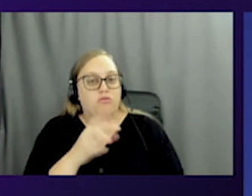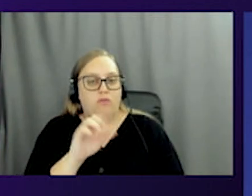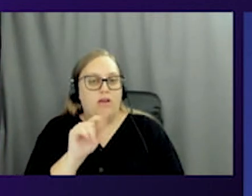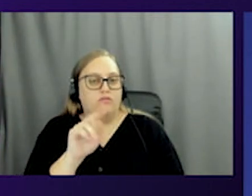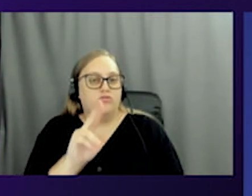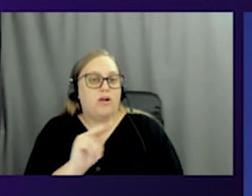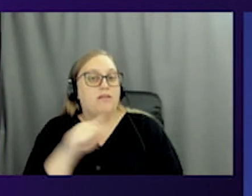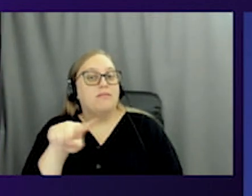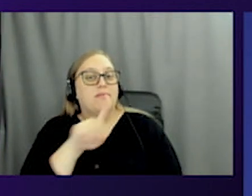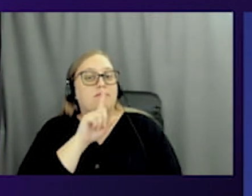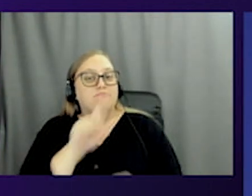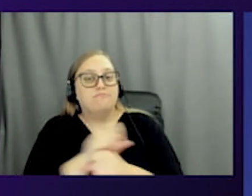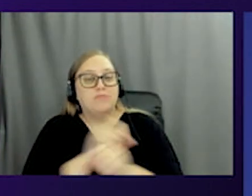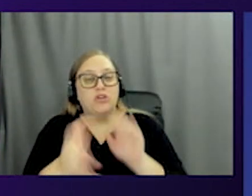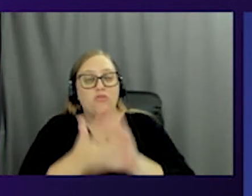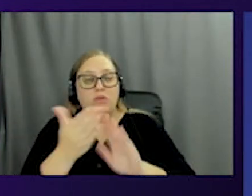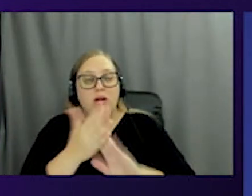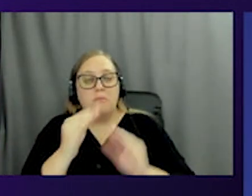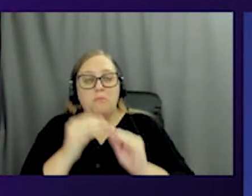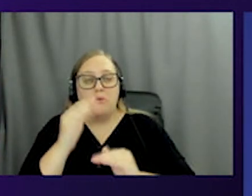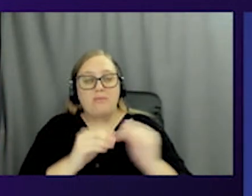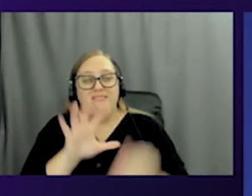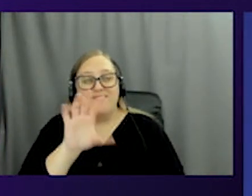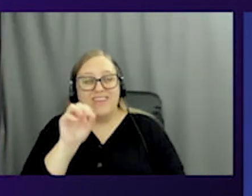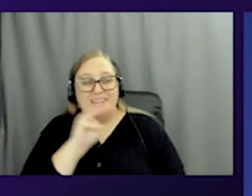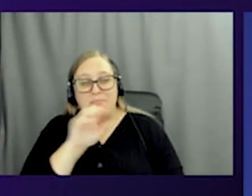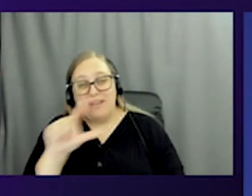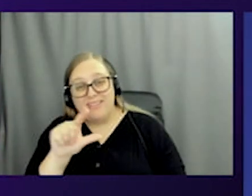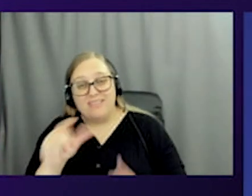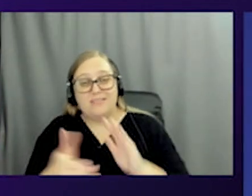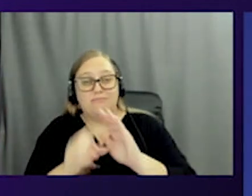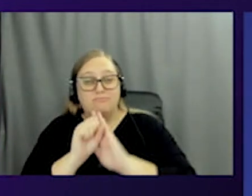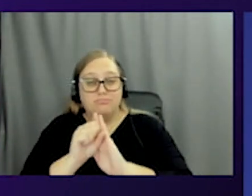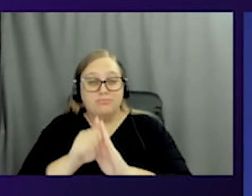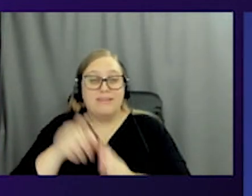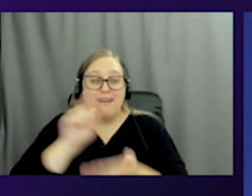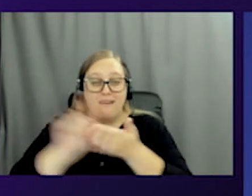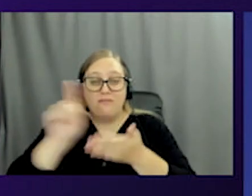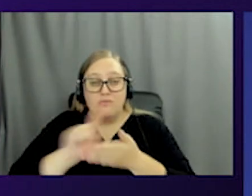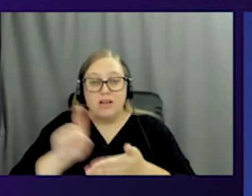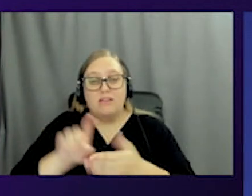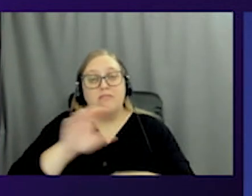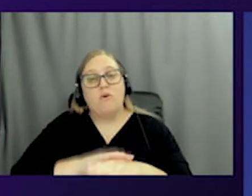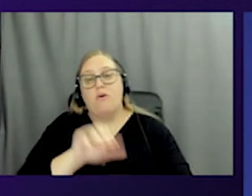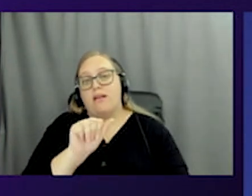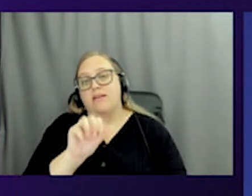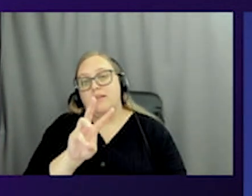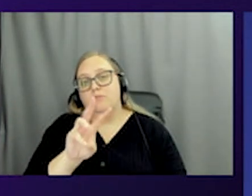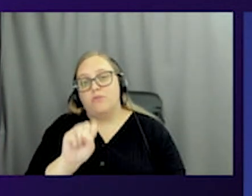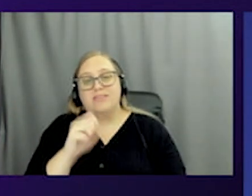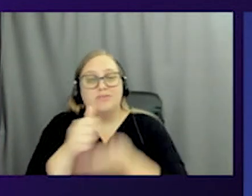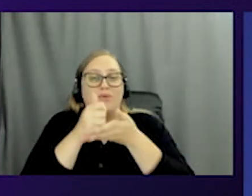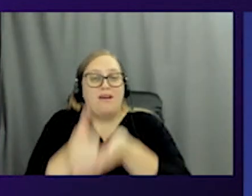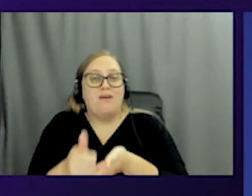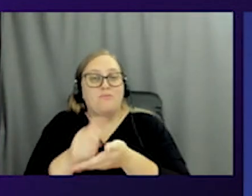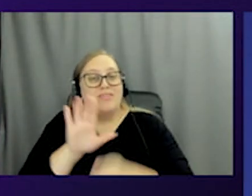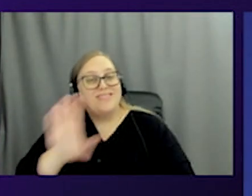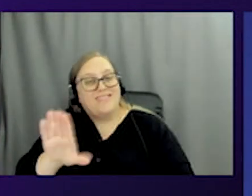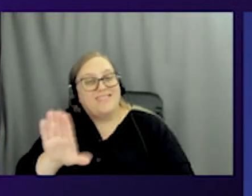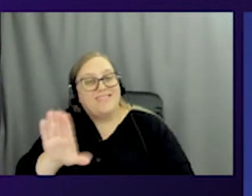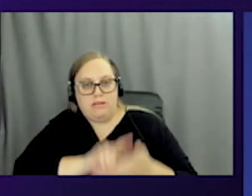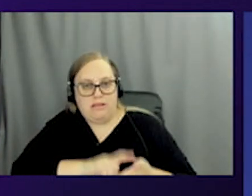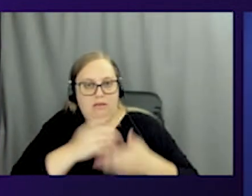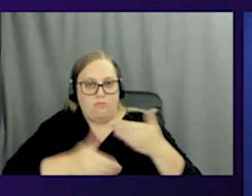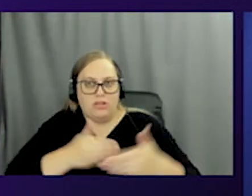runs over 50 million simulations a week on AWS in order to help with their design processes.